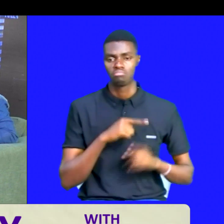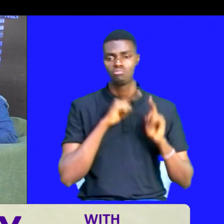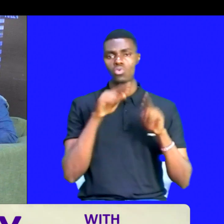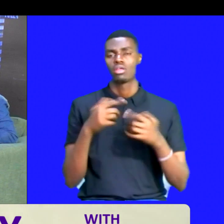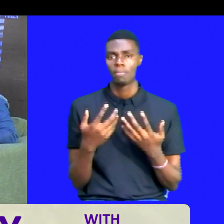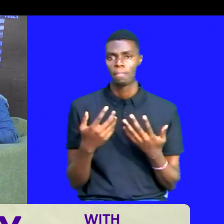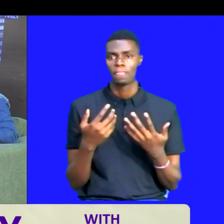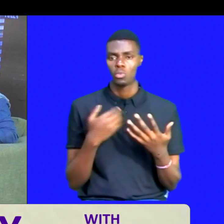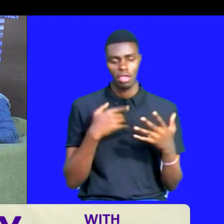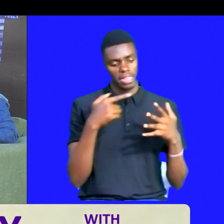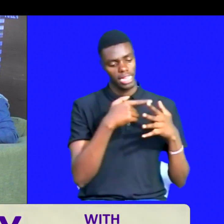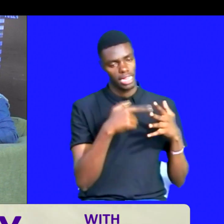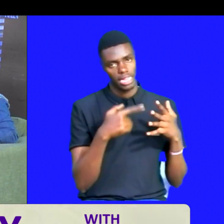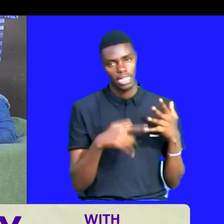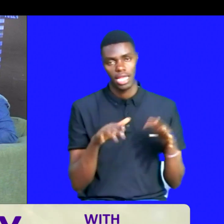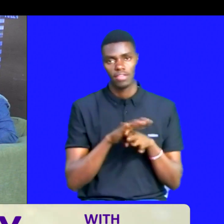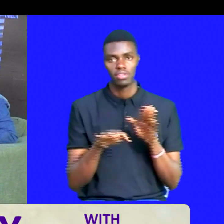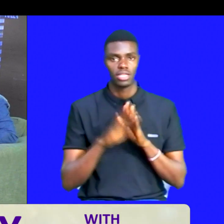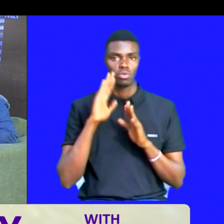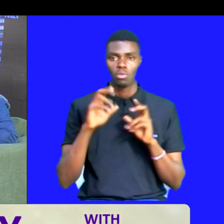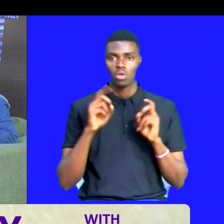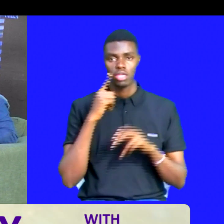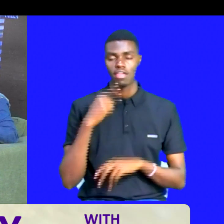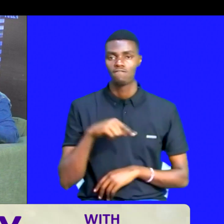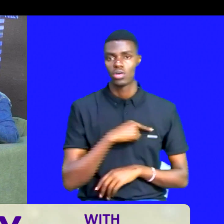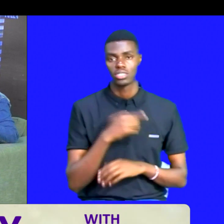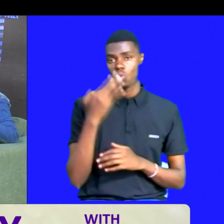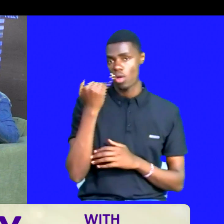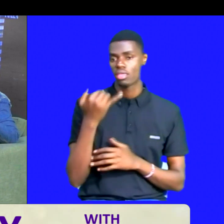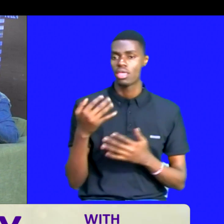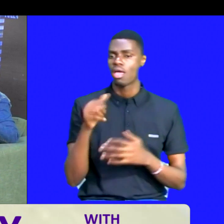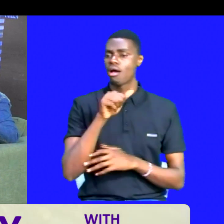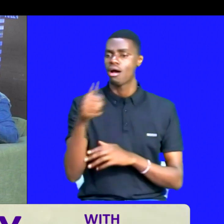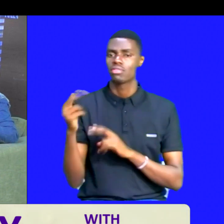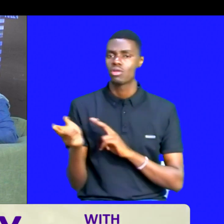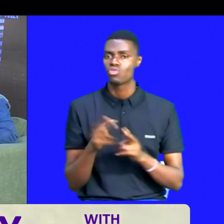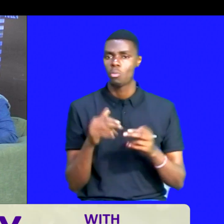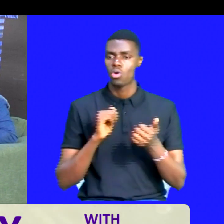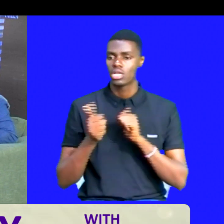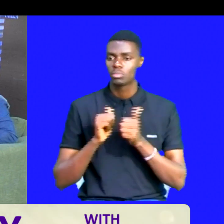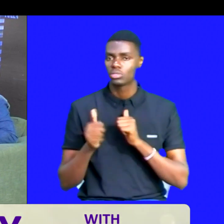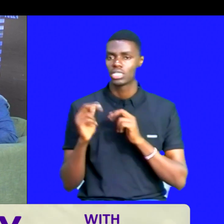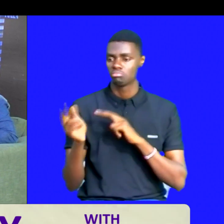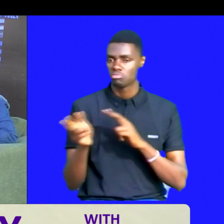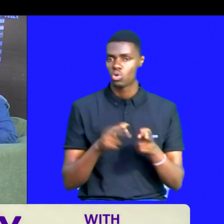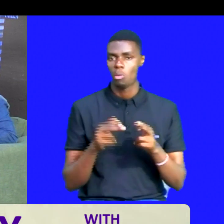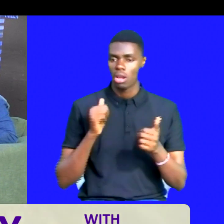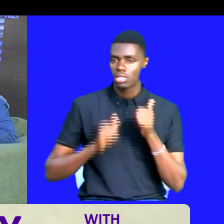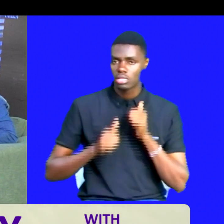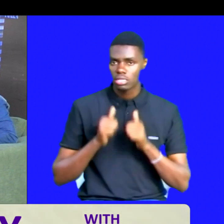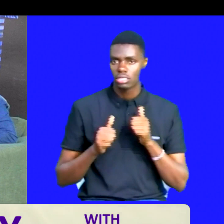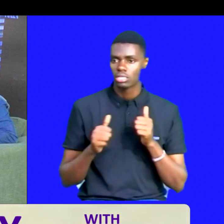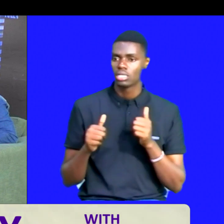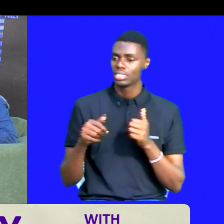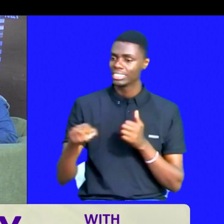we have this, then I think everything will be okay for us. Okay. Because these people, these other able sport, or maybe these other people doing athletics, mostly they